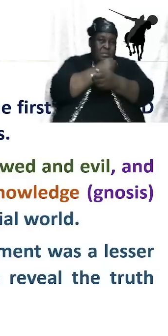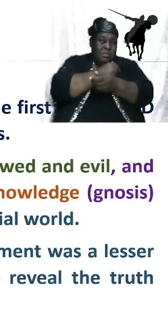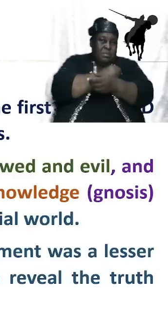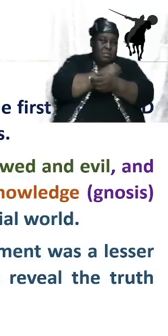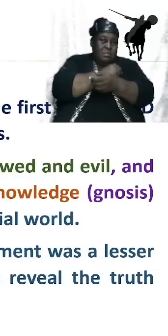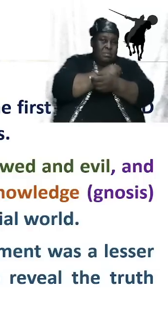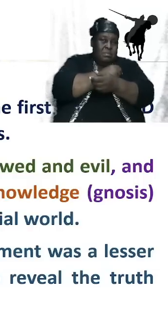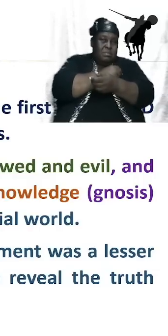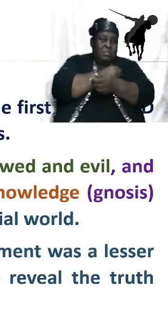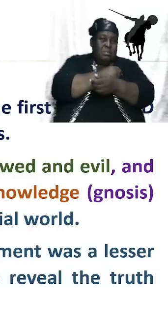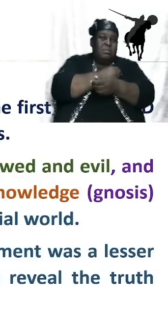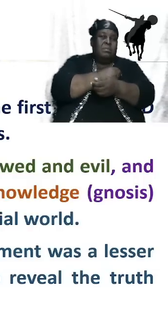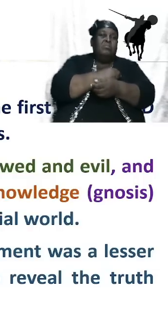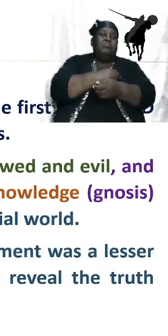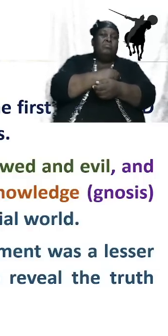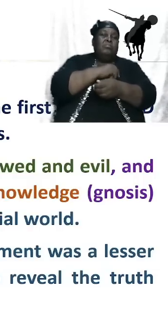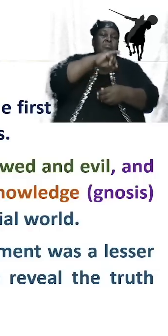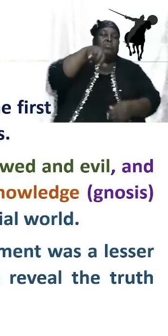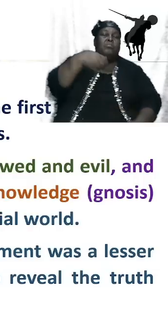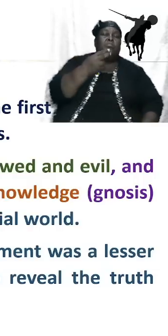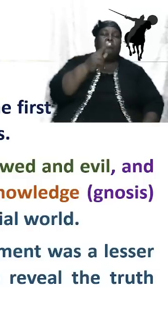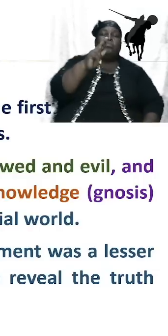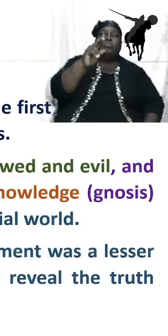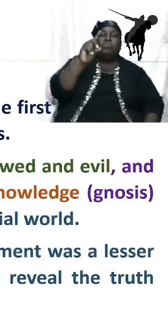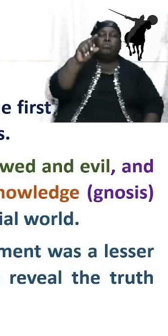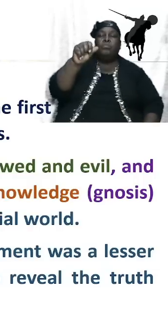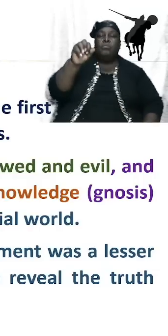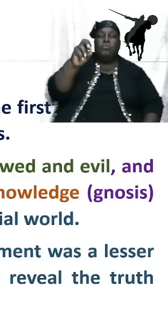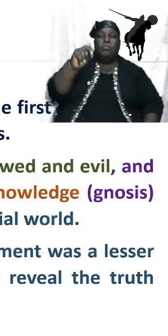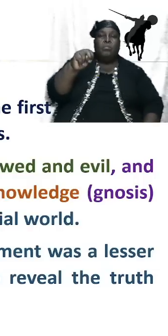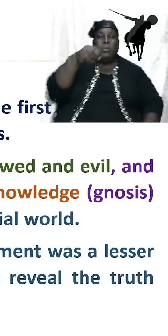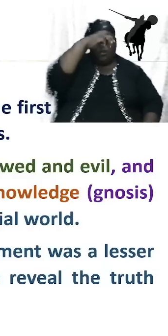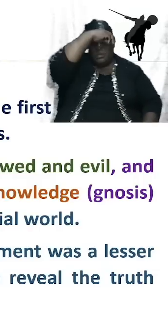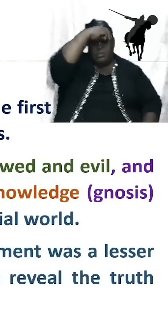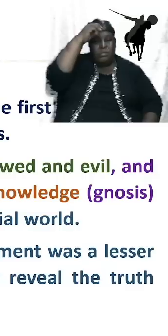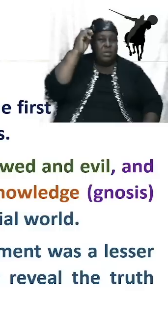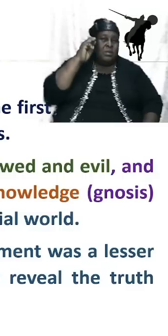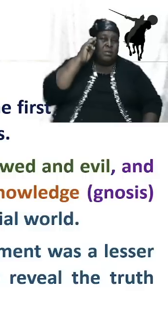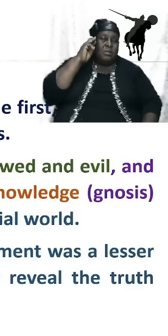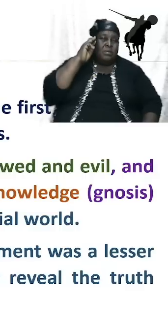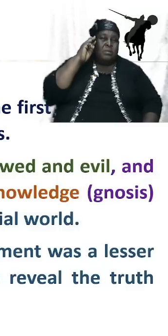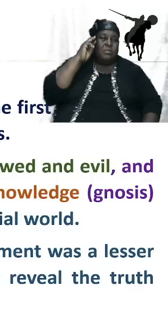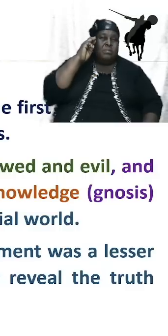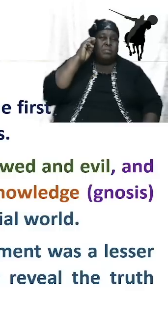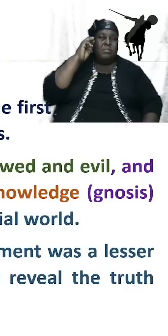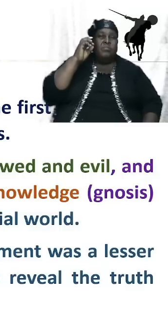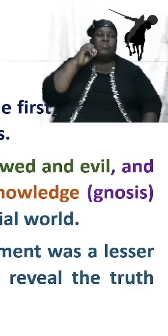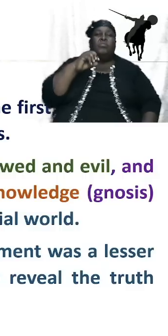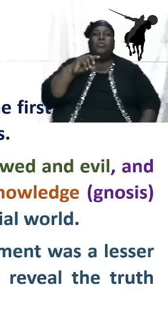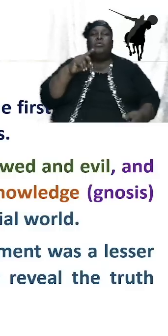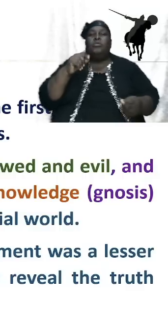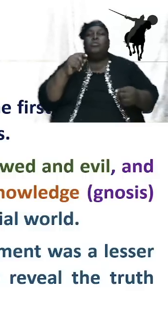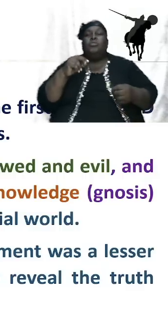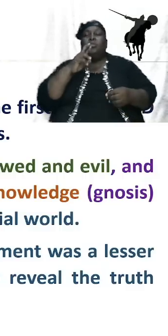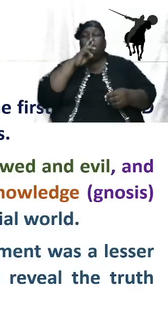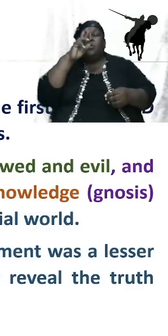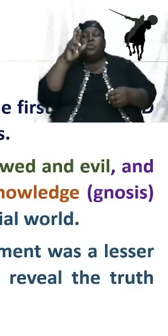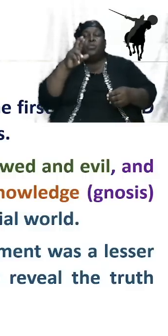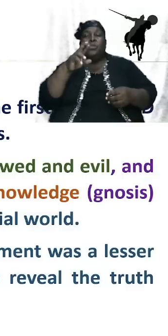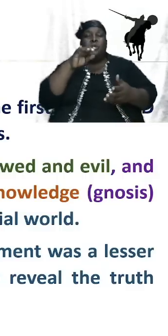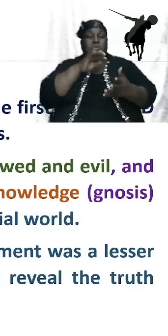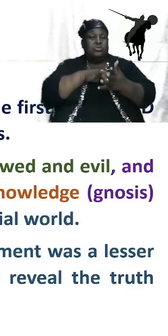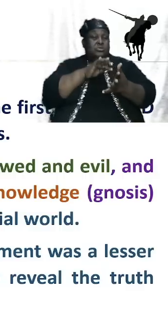to Judas, and the gospel account to Mary Magdalene. And if you do a real study on these things,